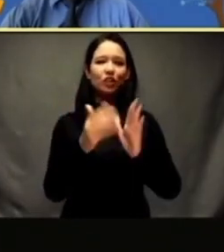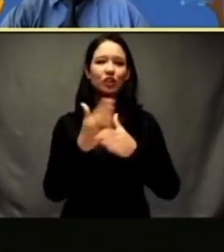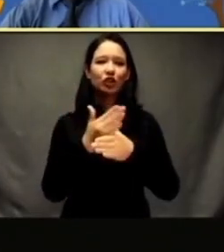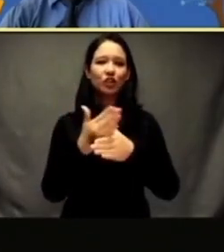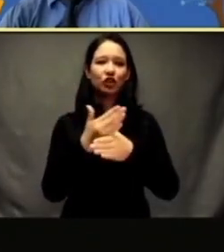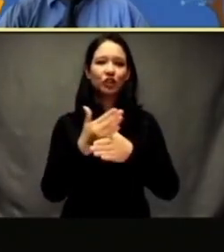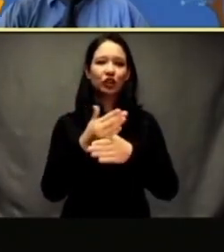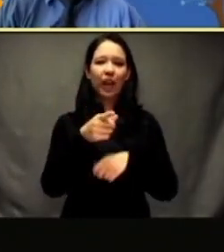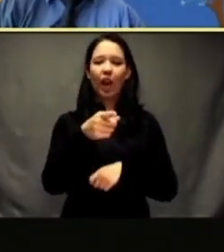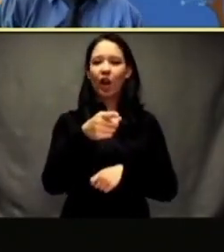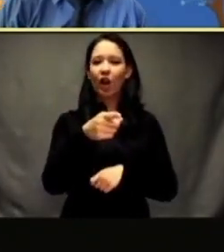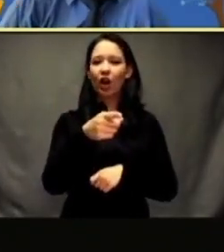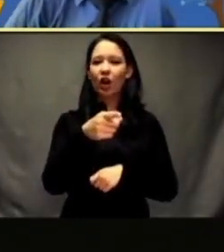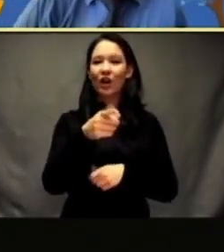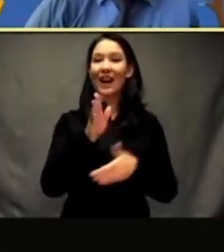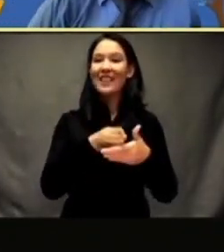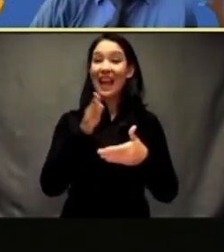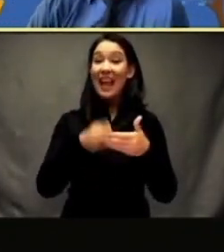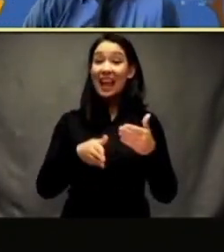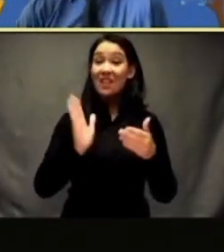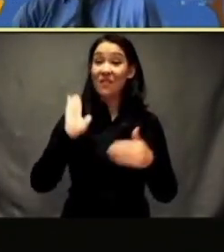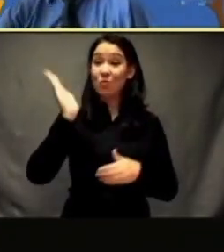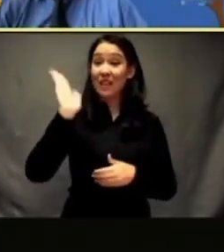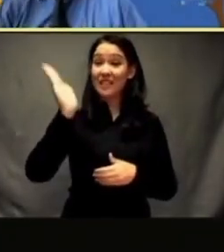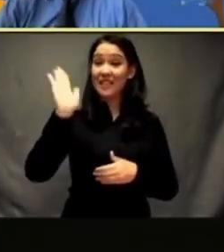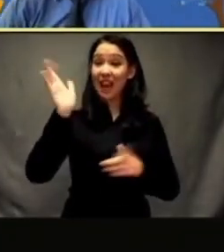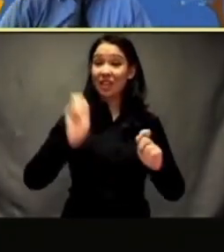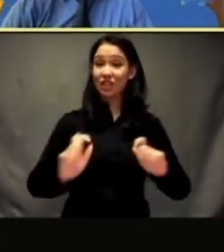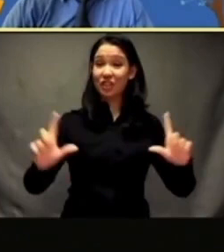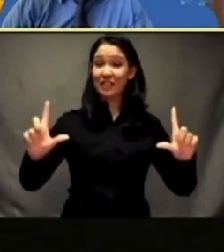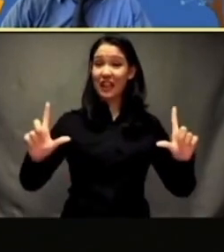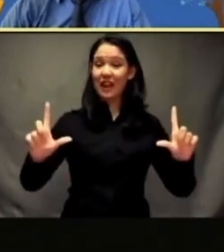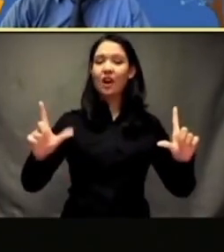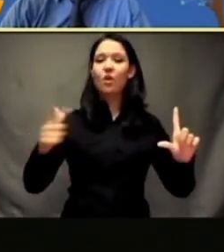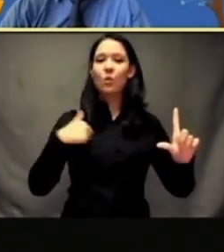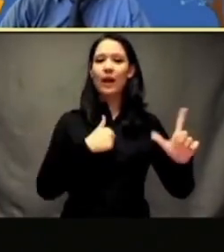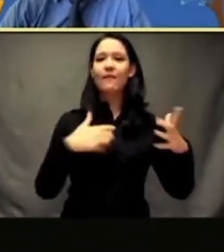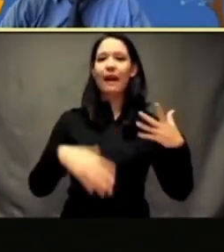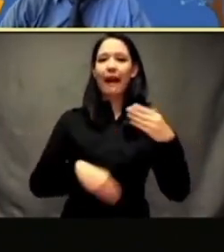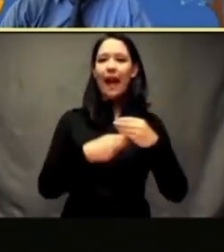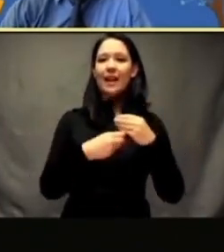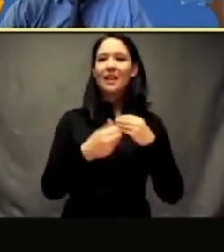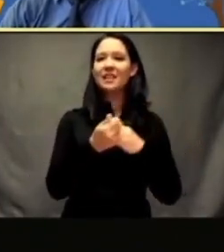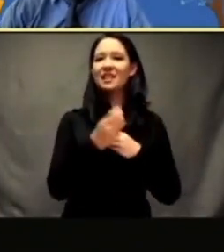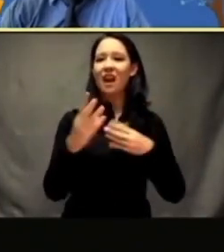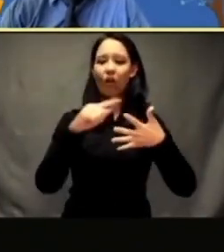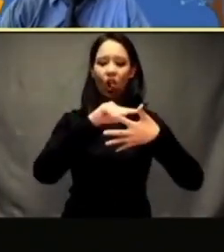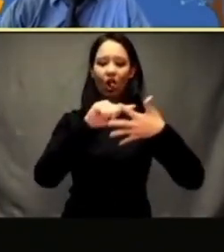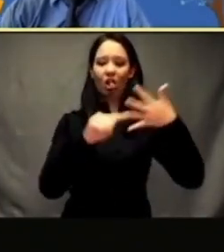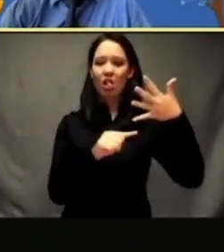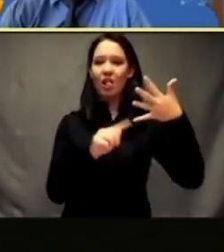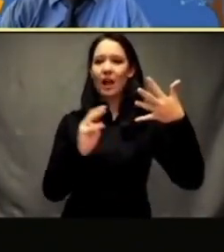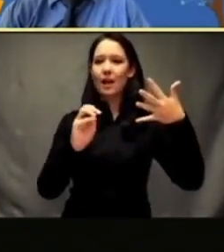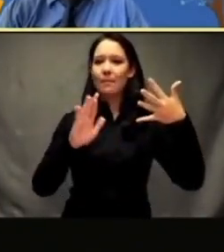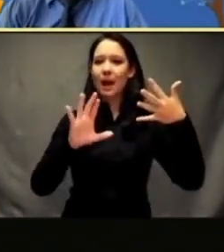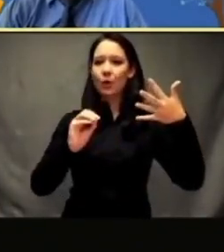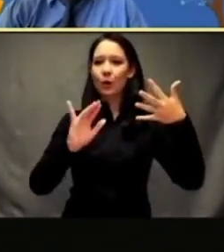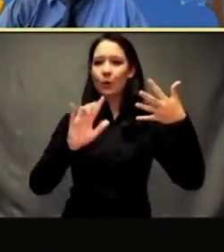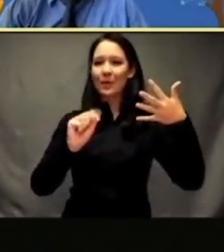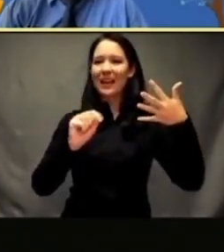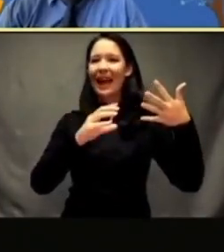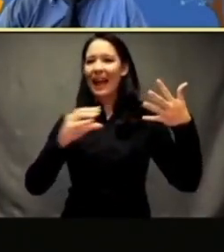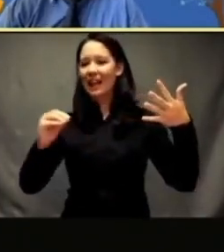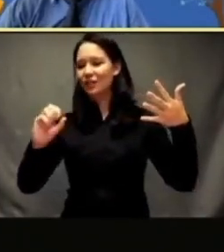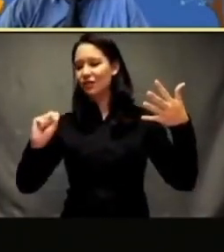move you here. So at the end of our presentation, we have added several things that you can do with Microbit and Scratch.